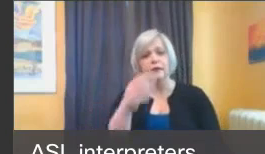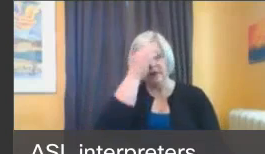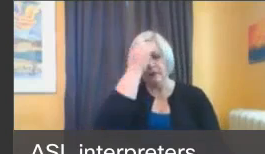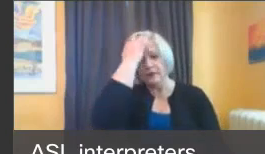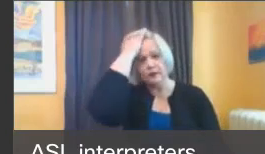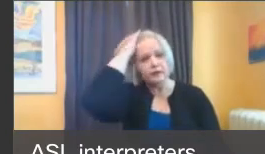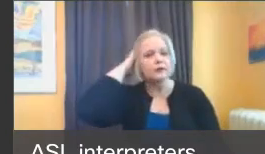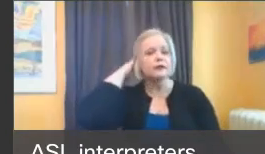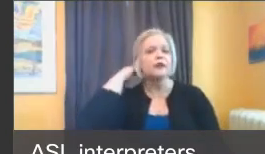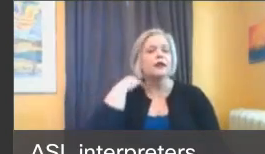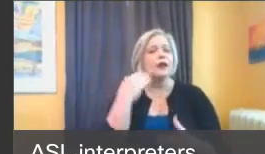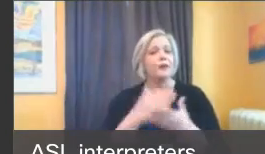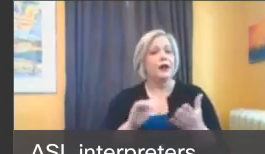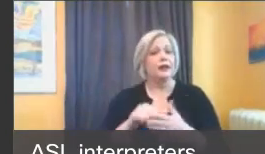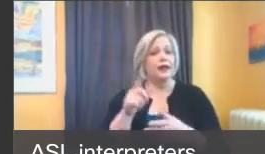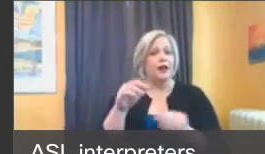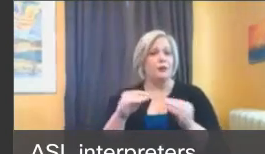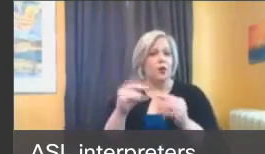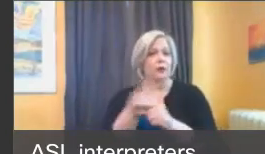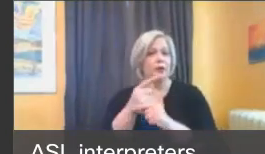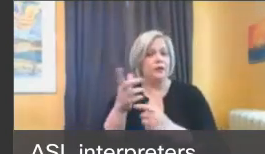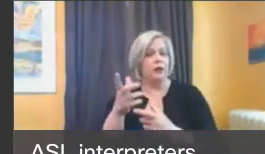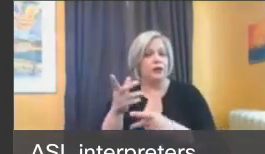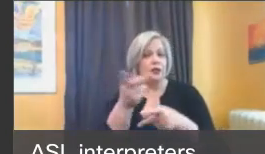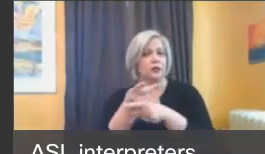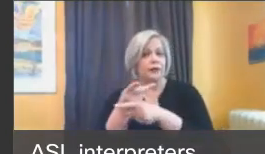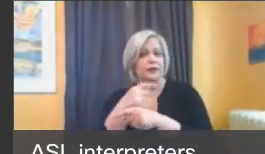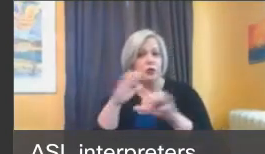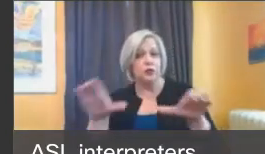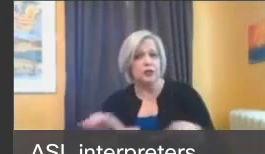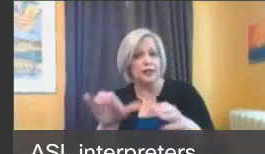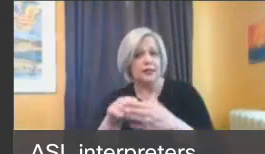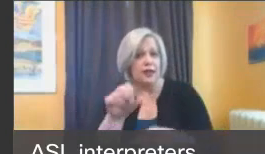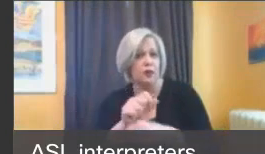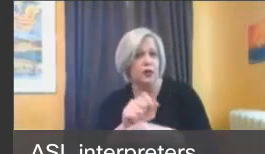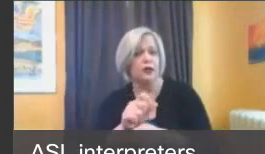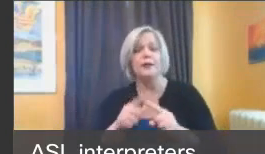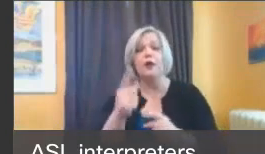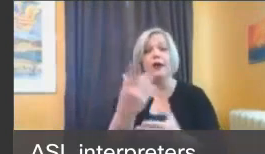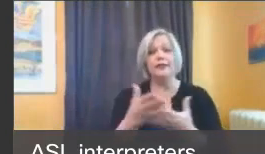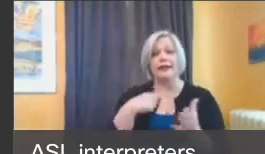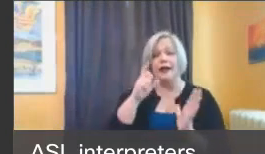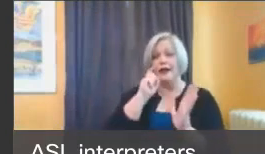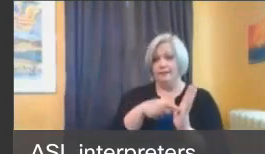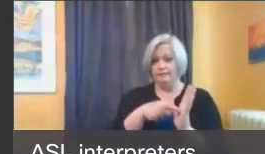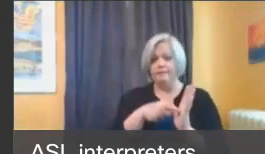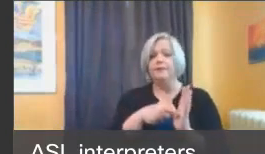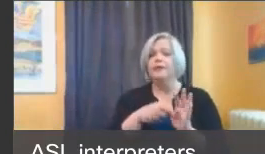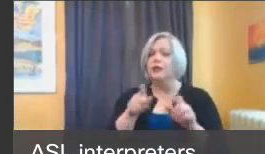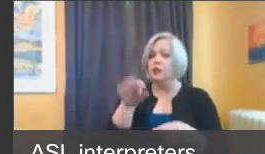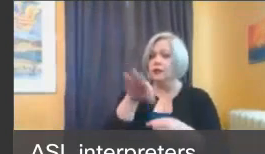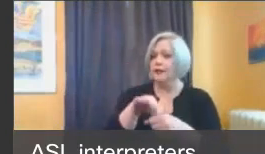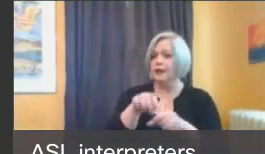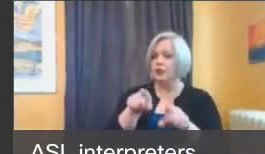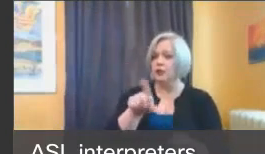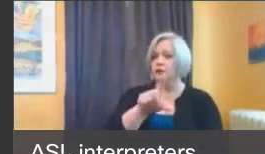more appropriate for the supervisor who actually engages in this. But one of the things that stood out to me is during the election of 2000,